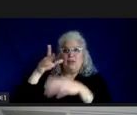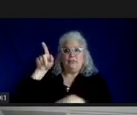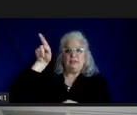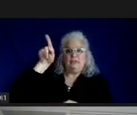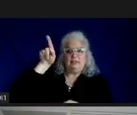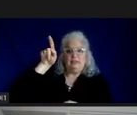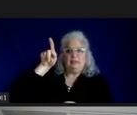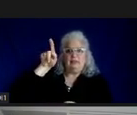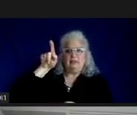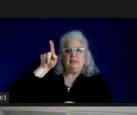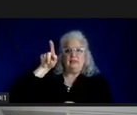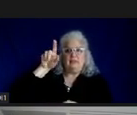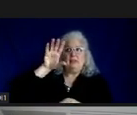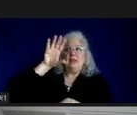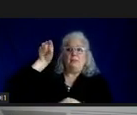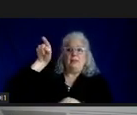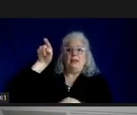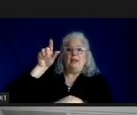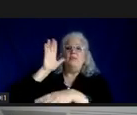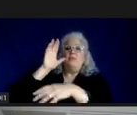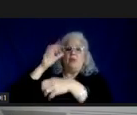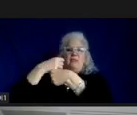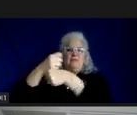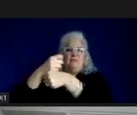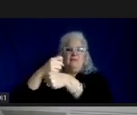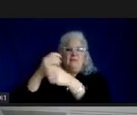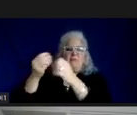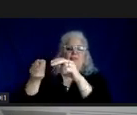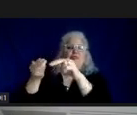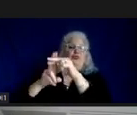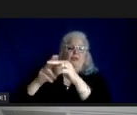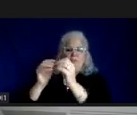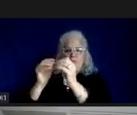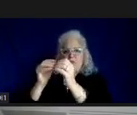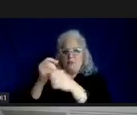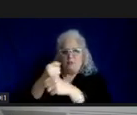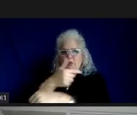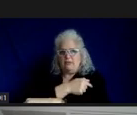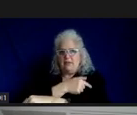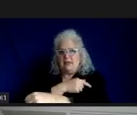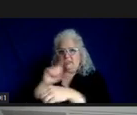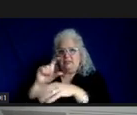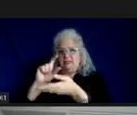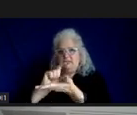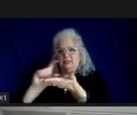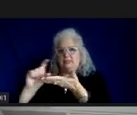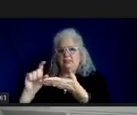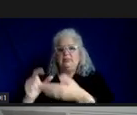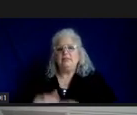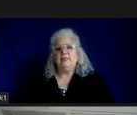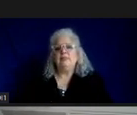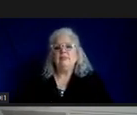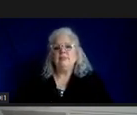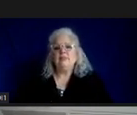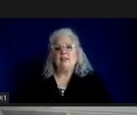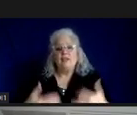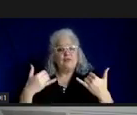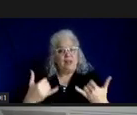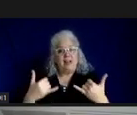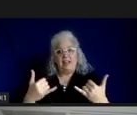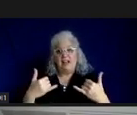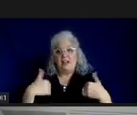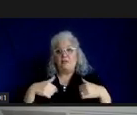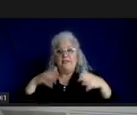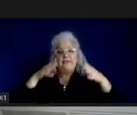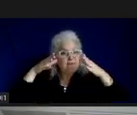we're as Lisa mentioned, we're in 75 or older, and it just makes so much sense, right? Like most of the